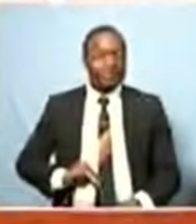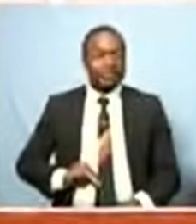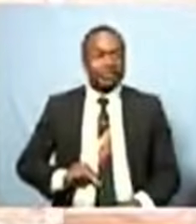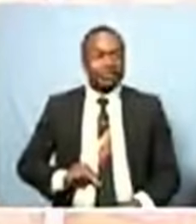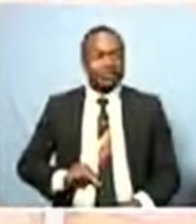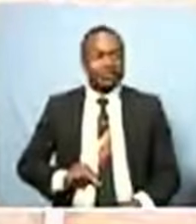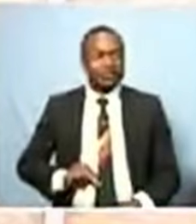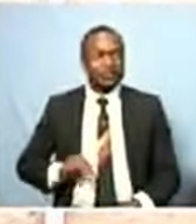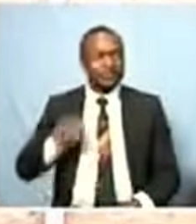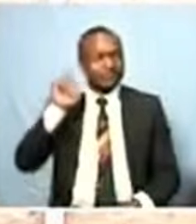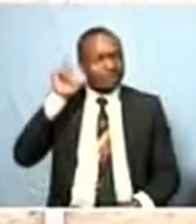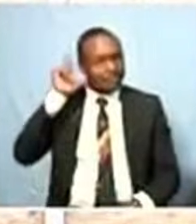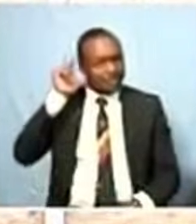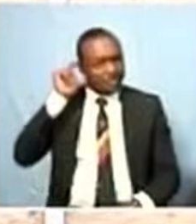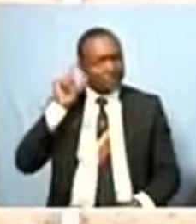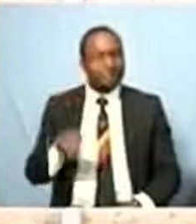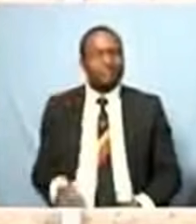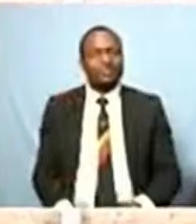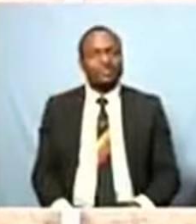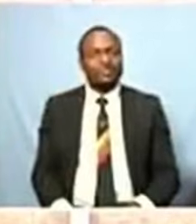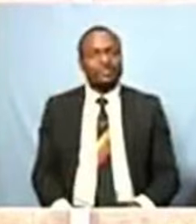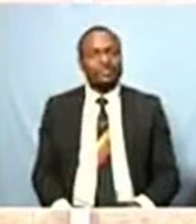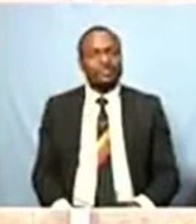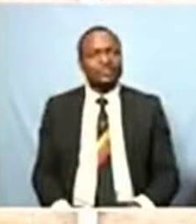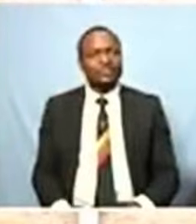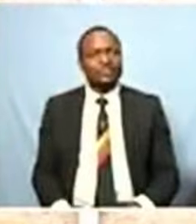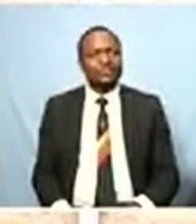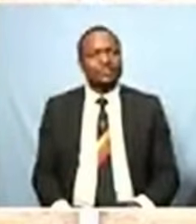for Lundazi, who